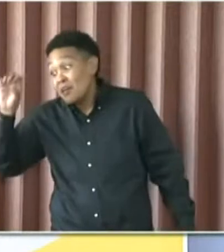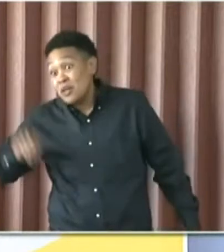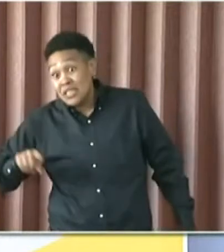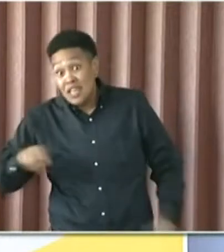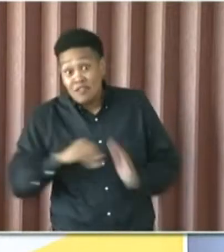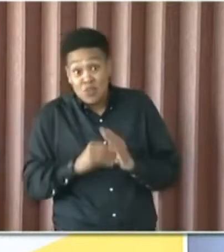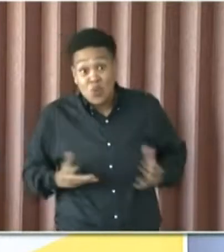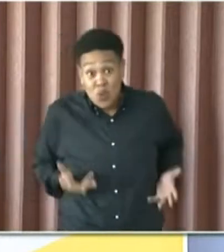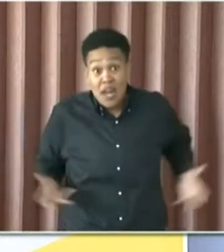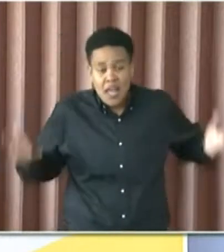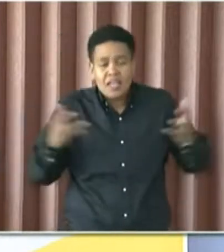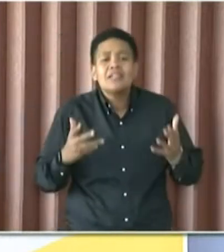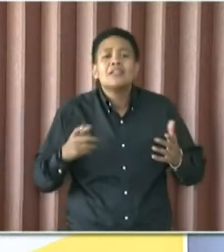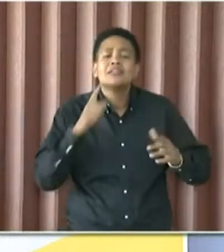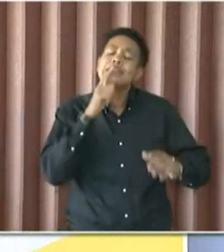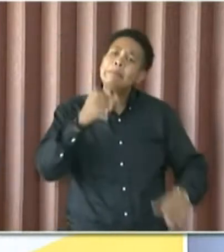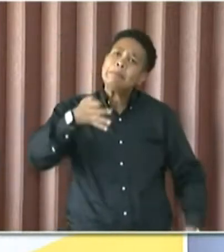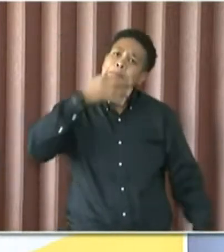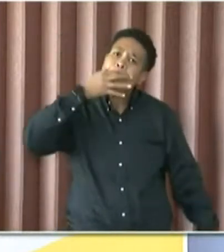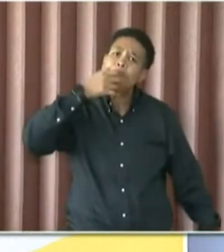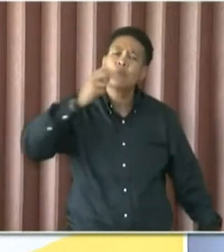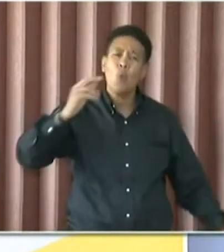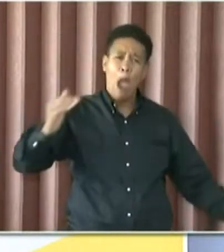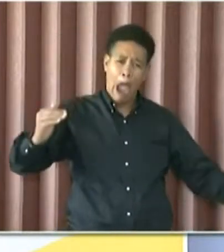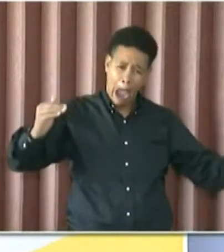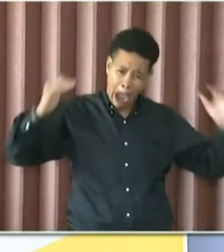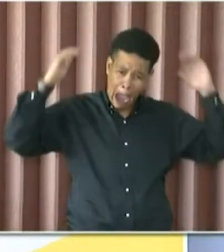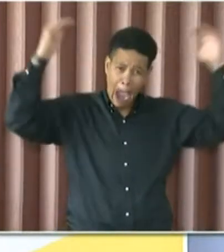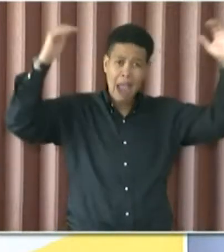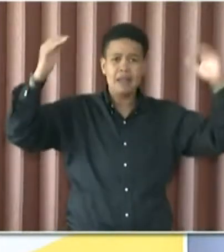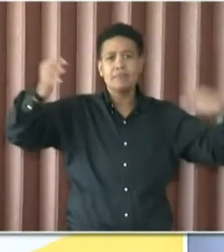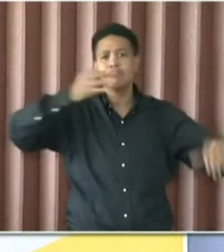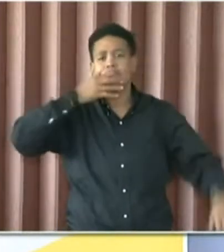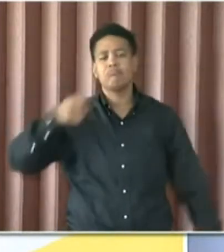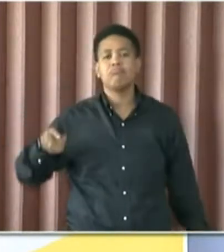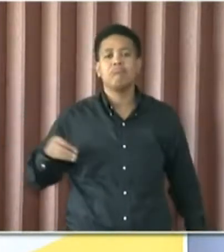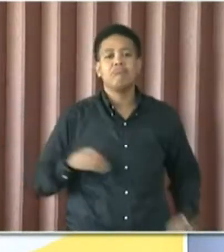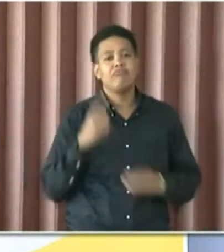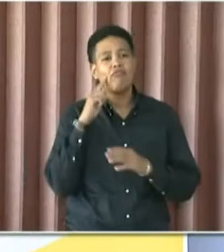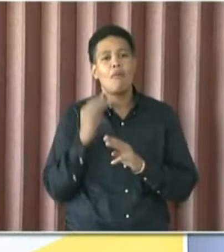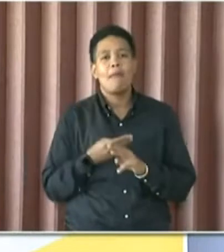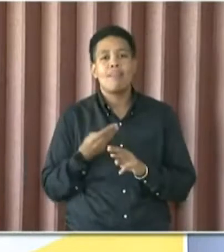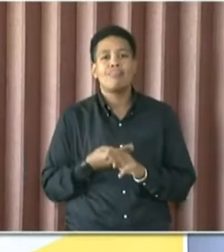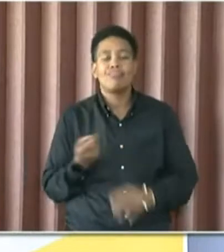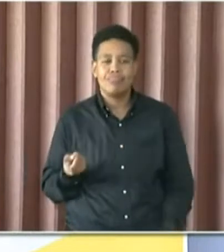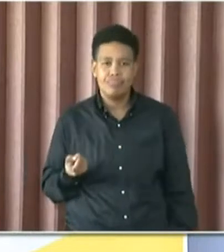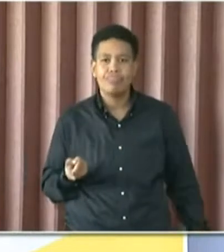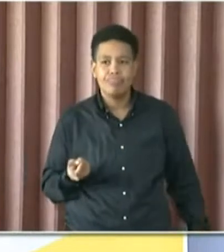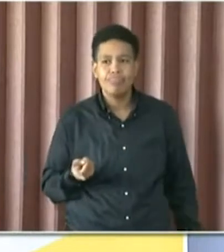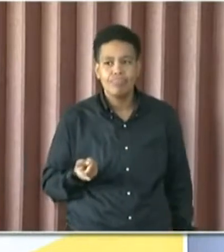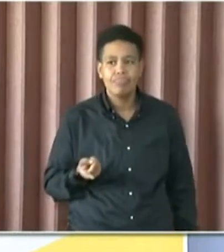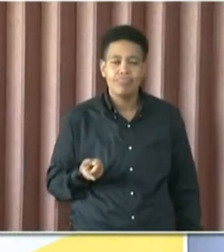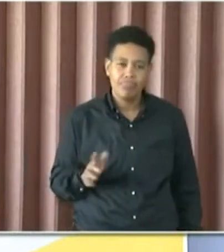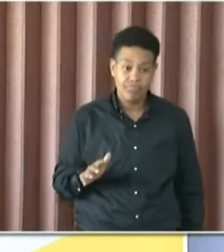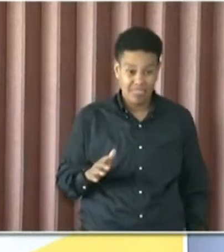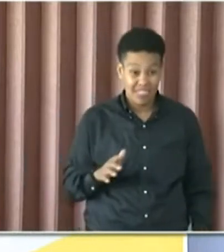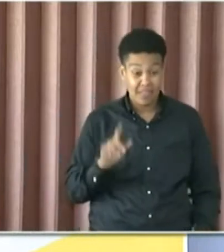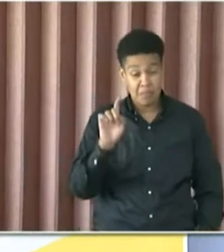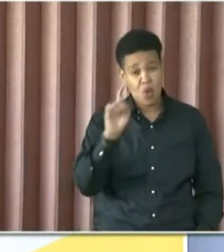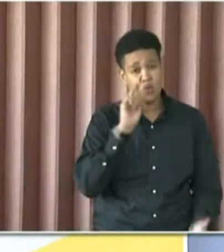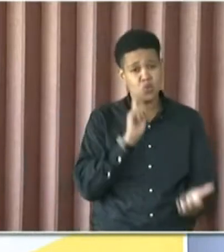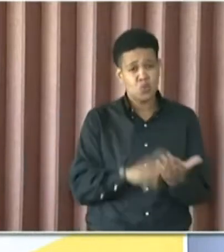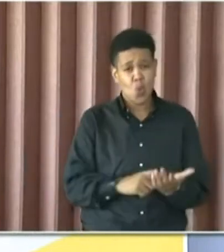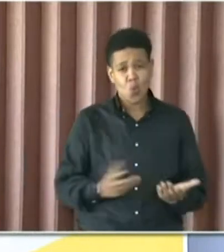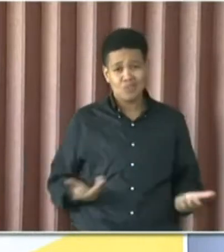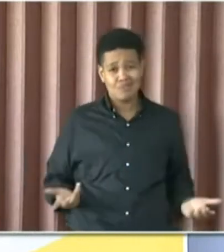of students were proficient or highly proficient for mathematics. It must be noted